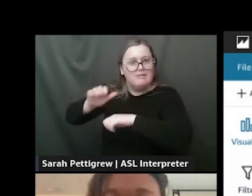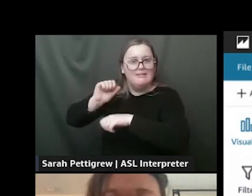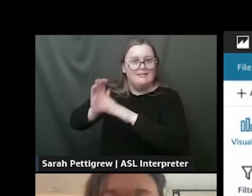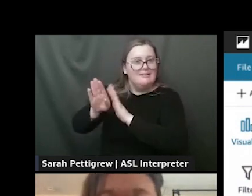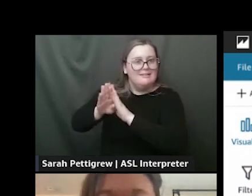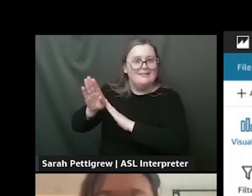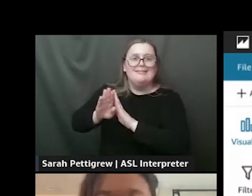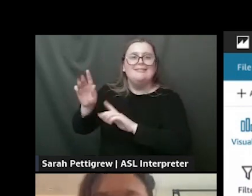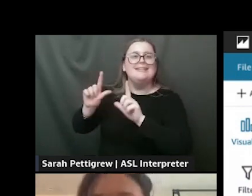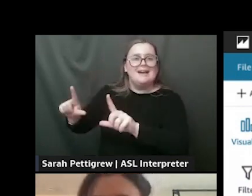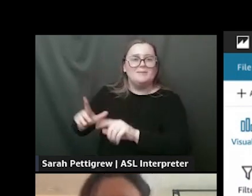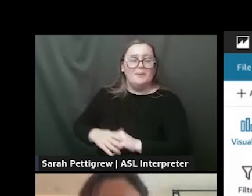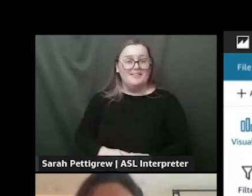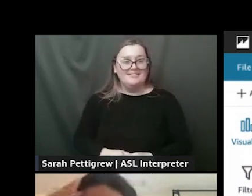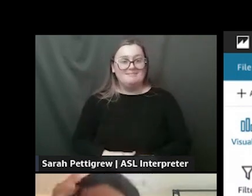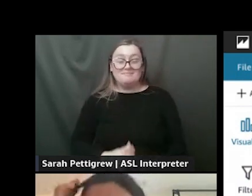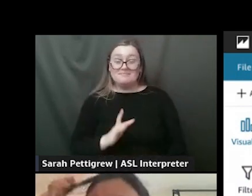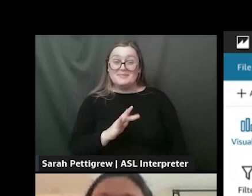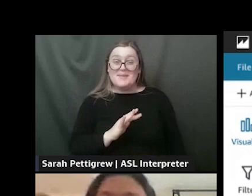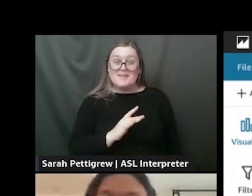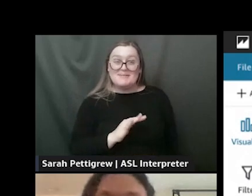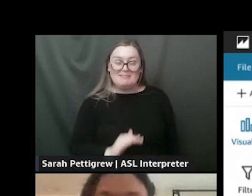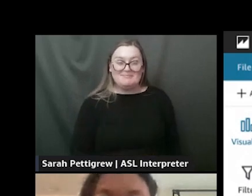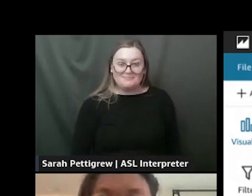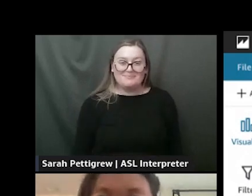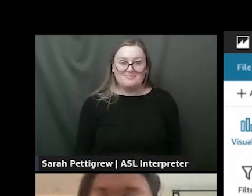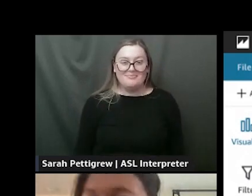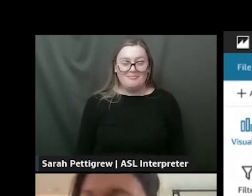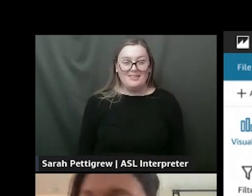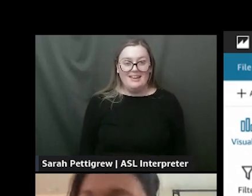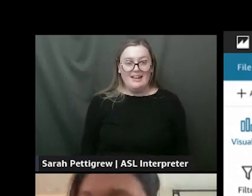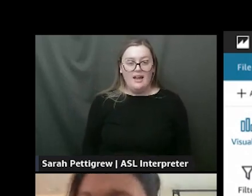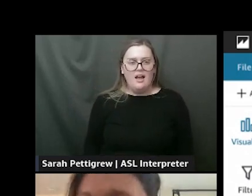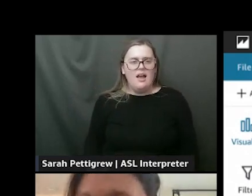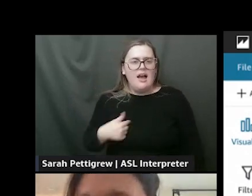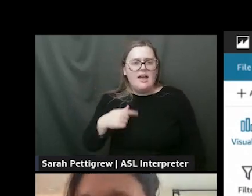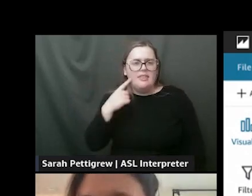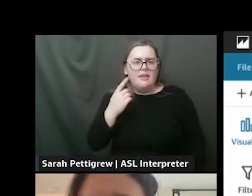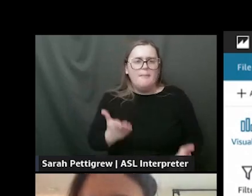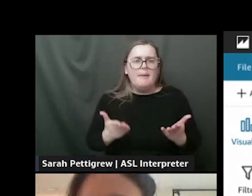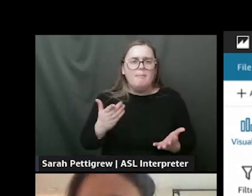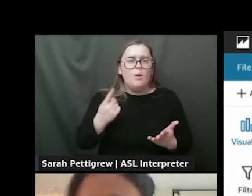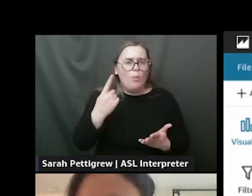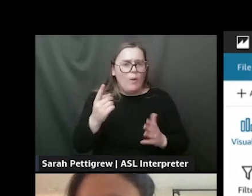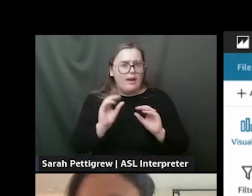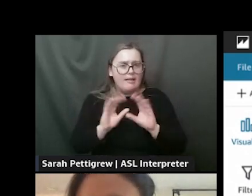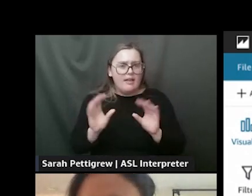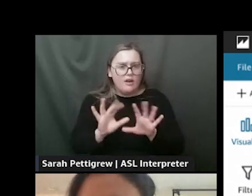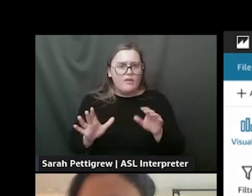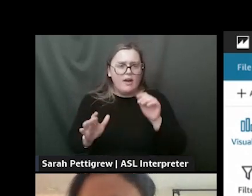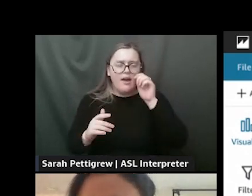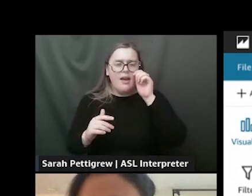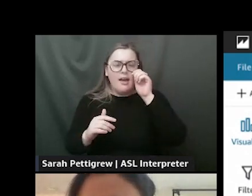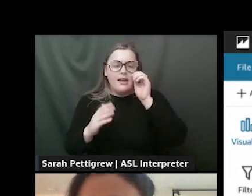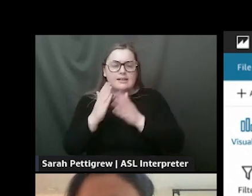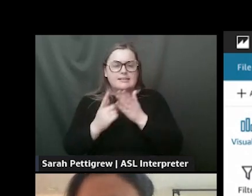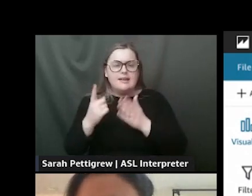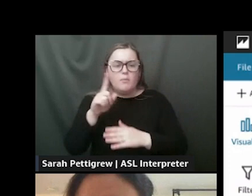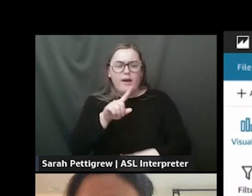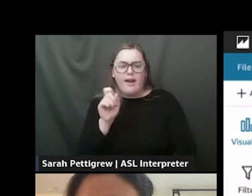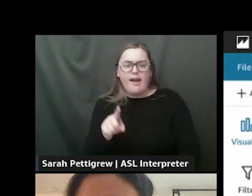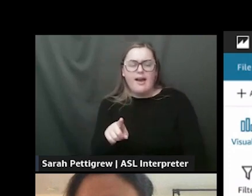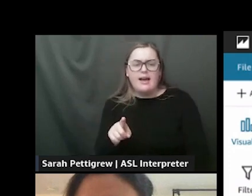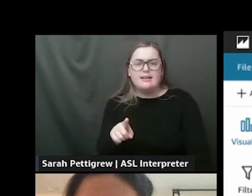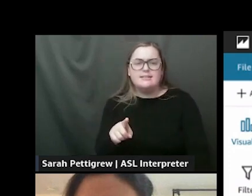Super cool. Yeah, I mean, and I think maybe one thing to clarify, because there was someone was asking